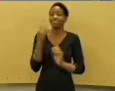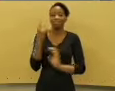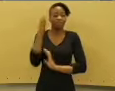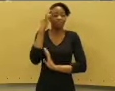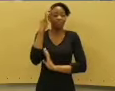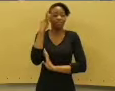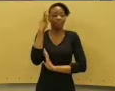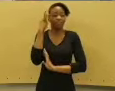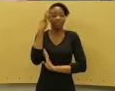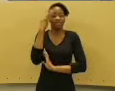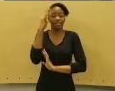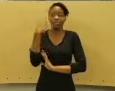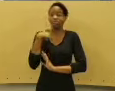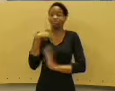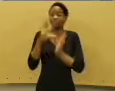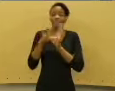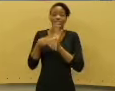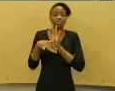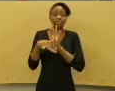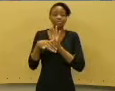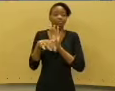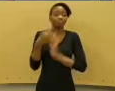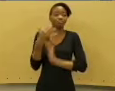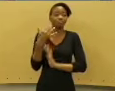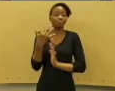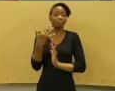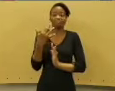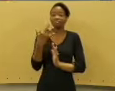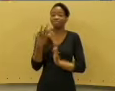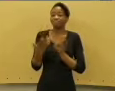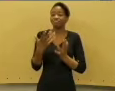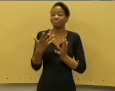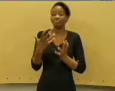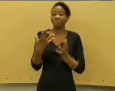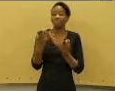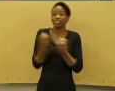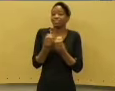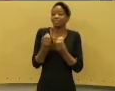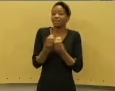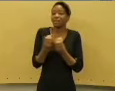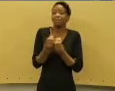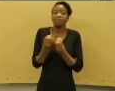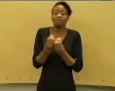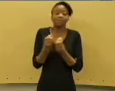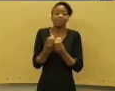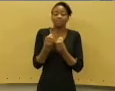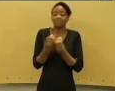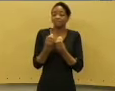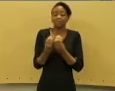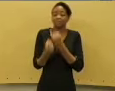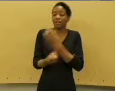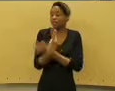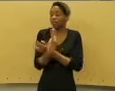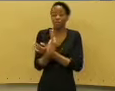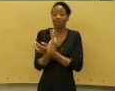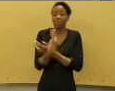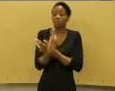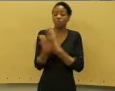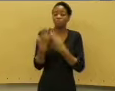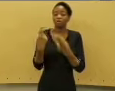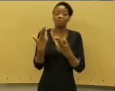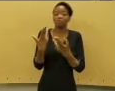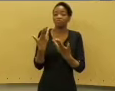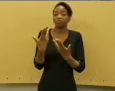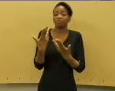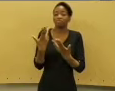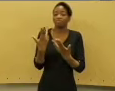there and you're disabled and you're having an accident, nobody's going to come and expect and say to you, okay, so I think something is wrong. But they will